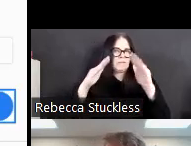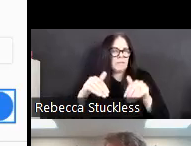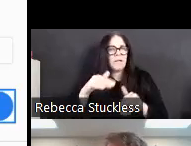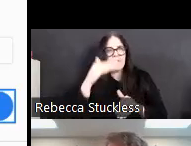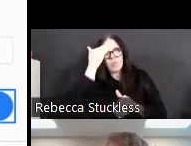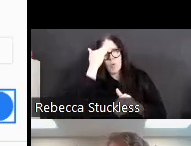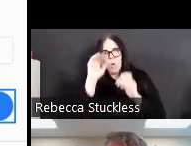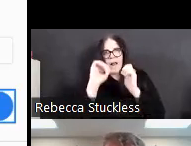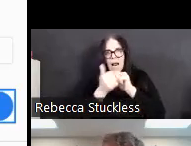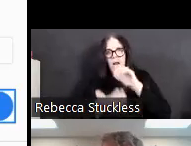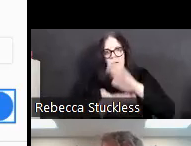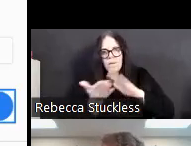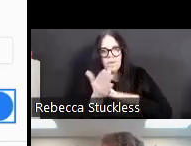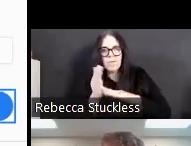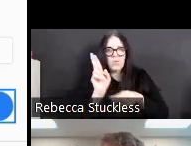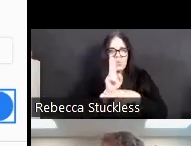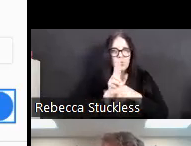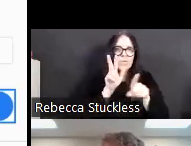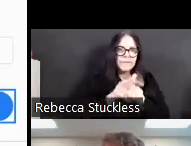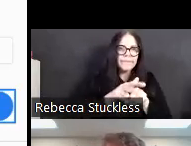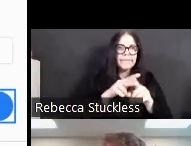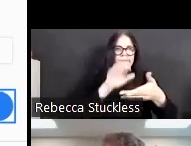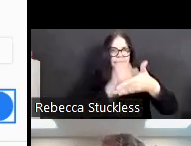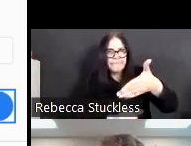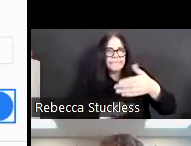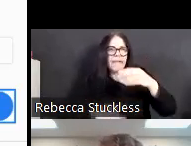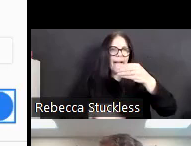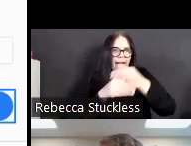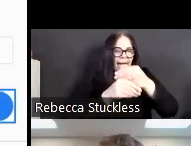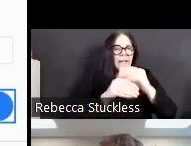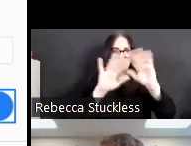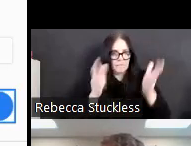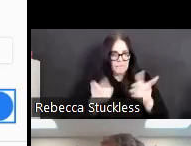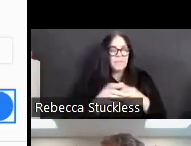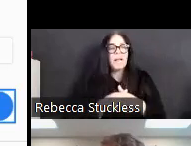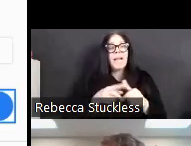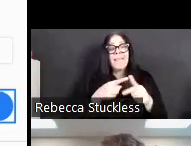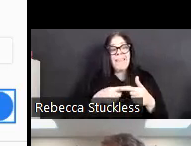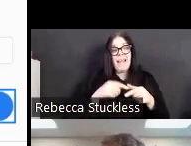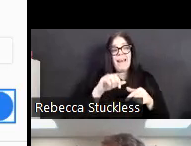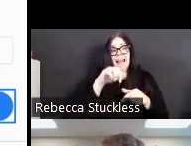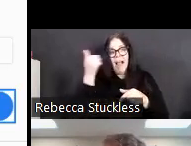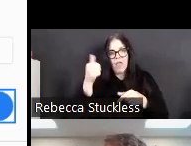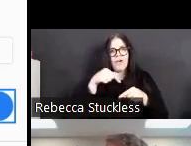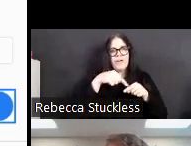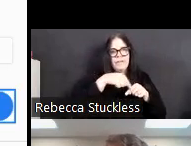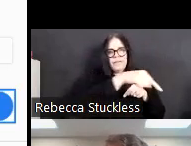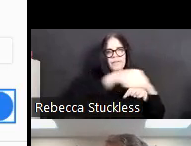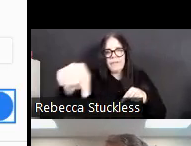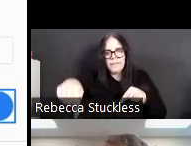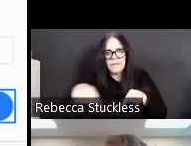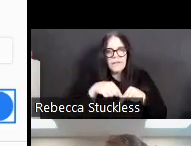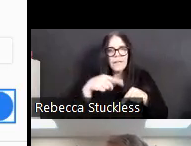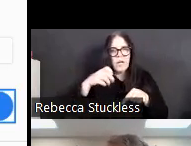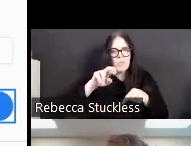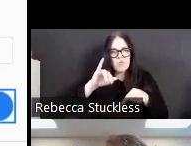of operations, meaning addition and subtraction. And then the next one is perimeter and area. There's an actual area question on the bottom. There's